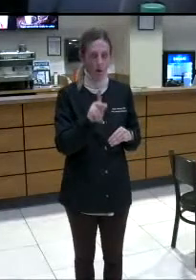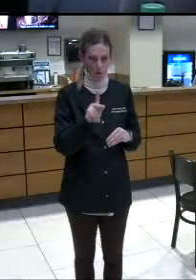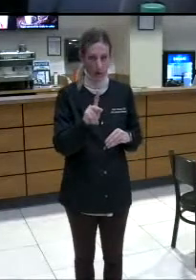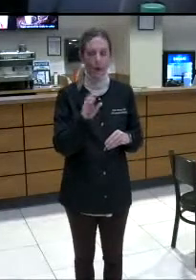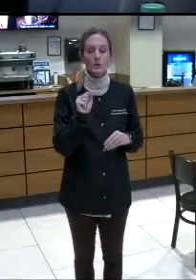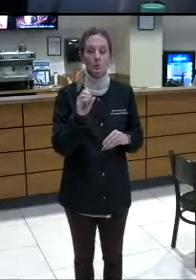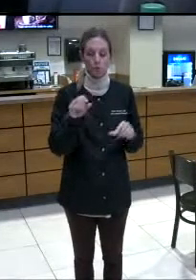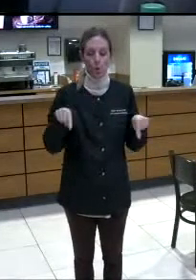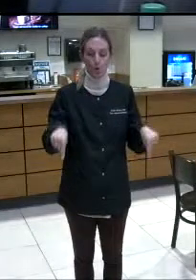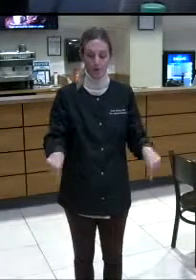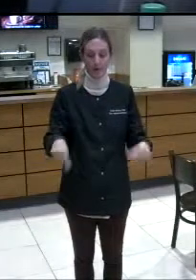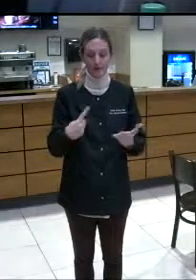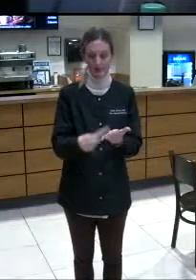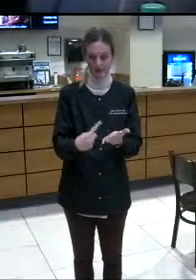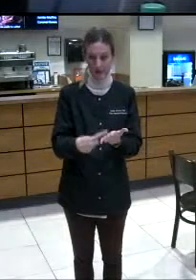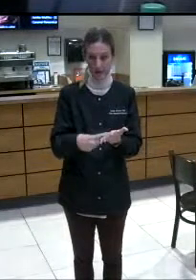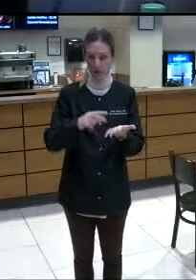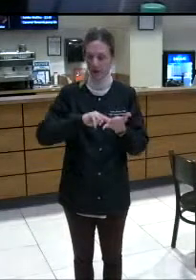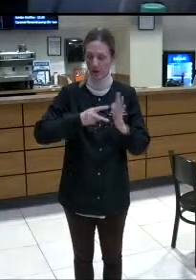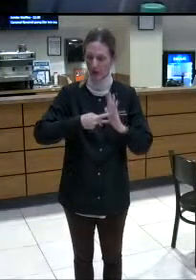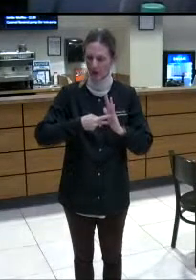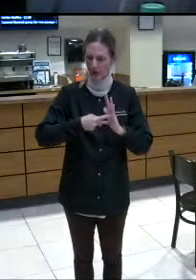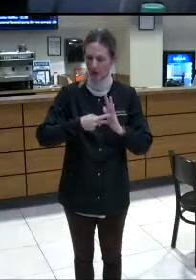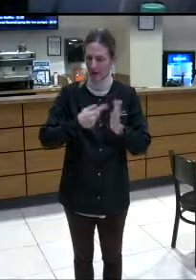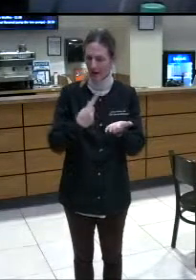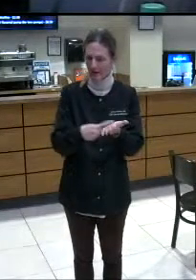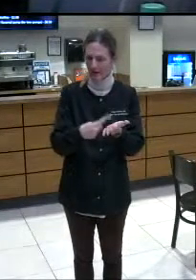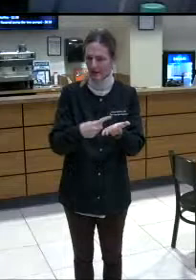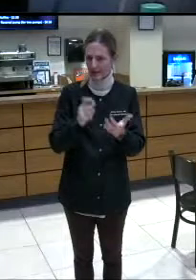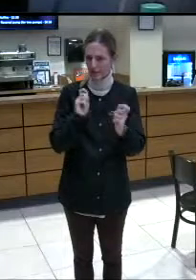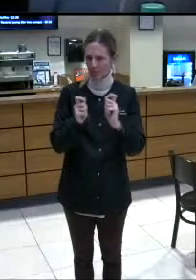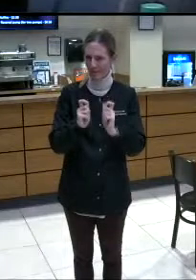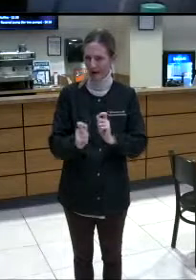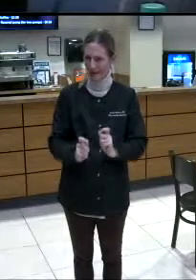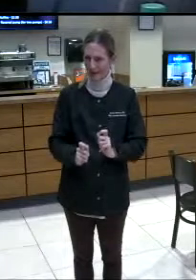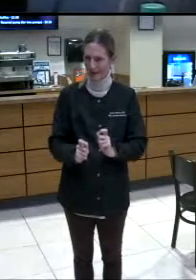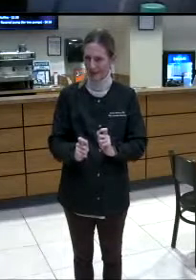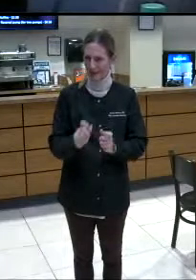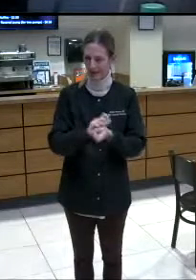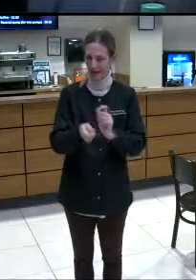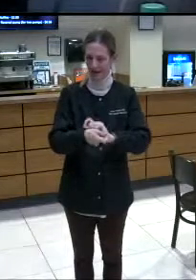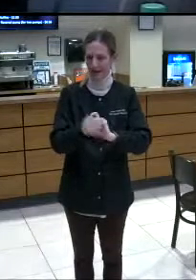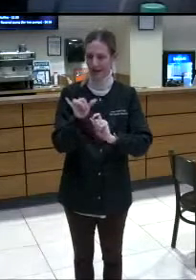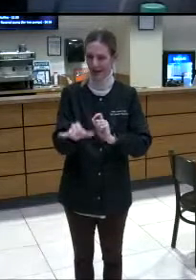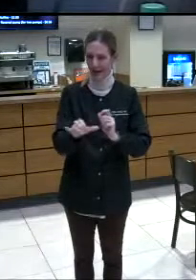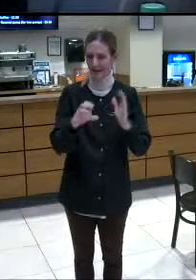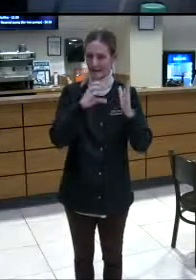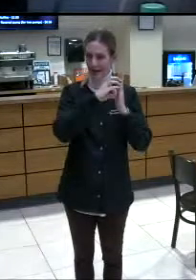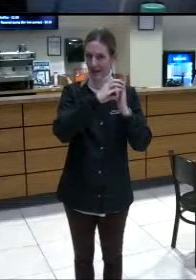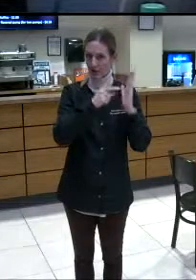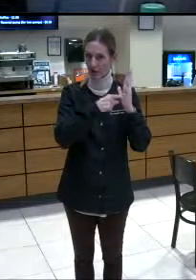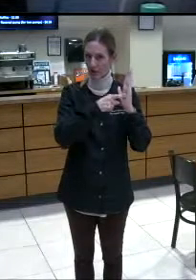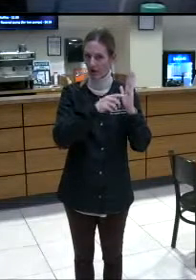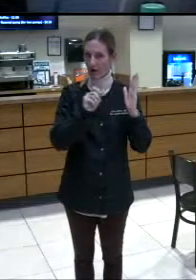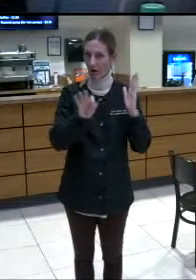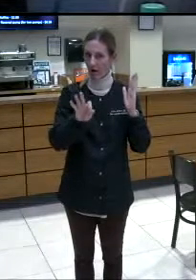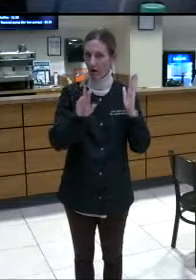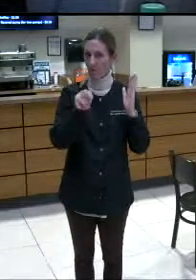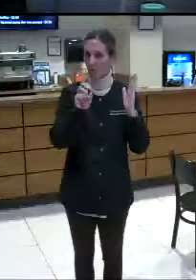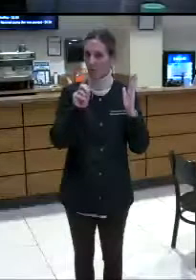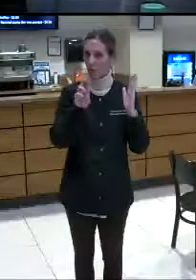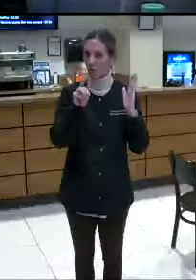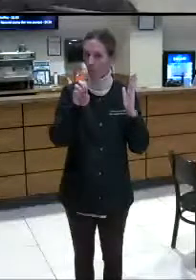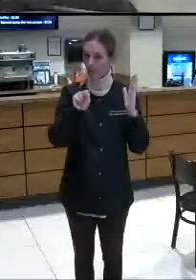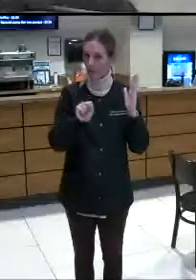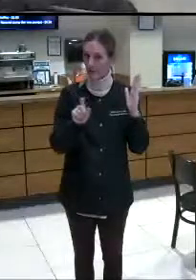then is to discuss revising that section of the norms. Is